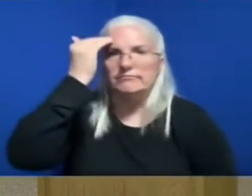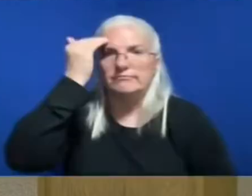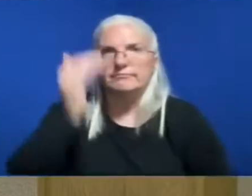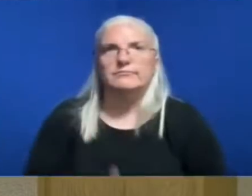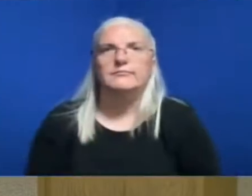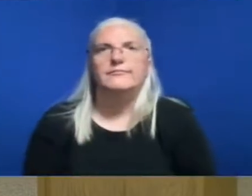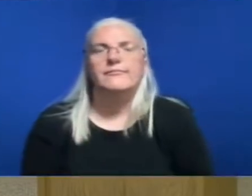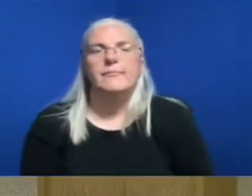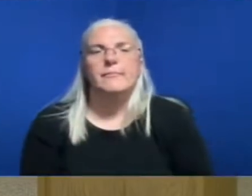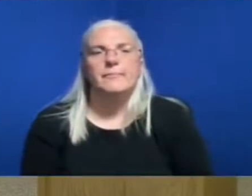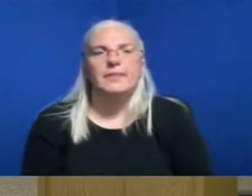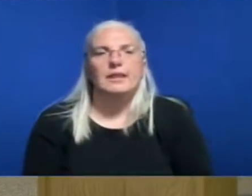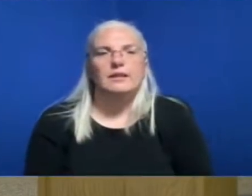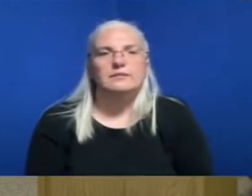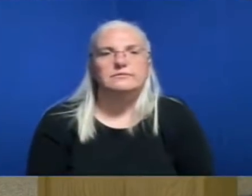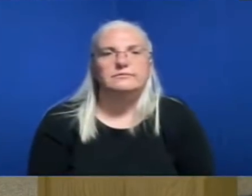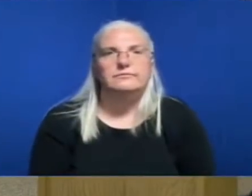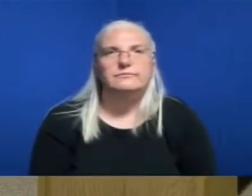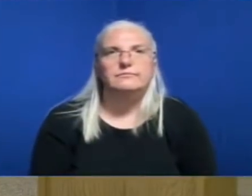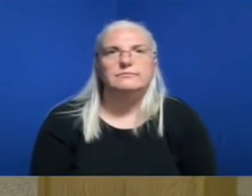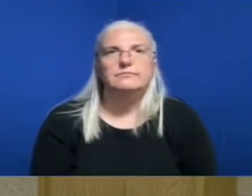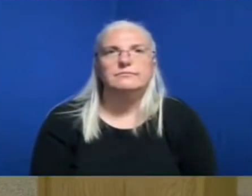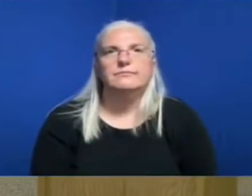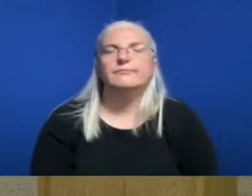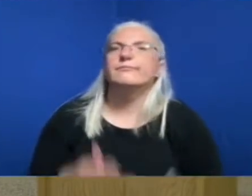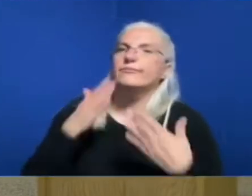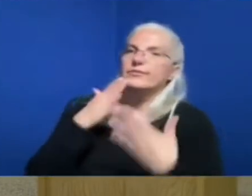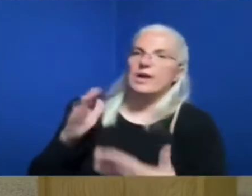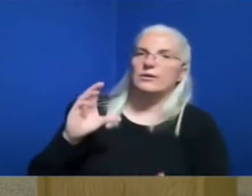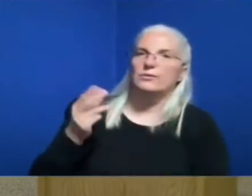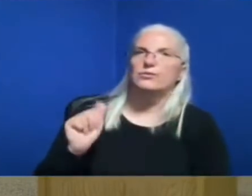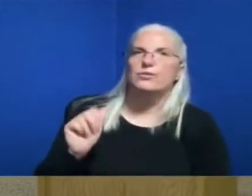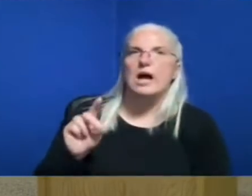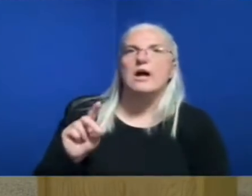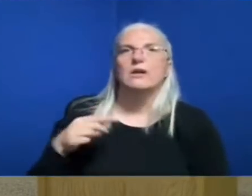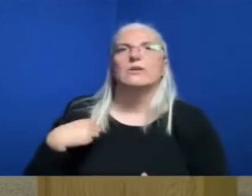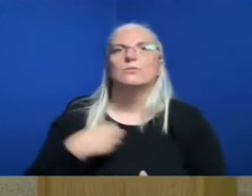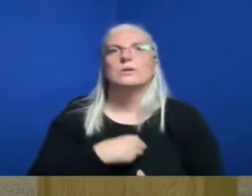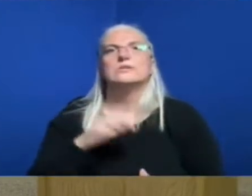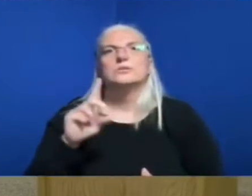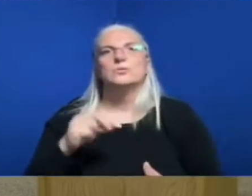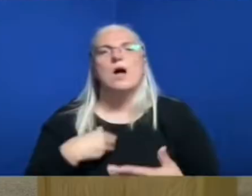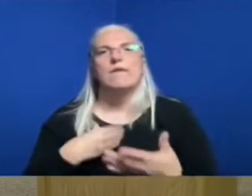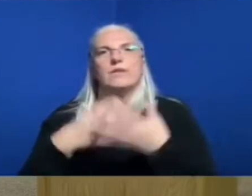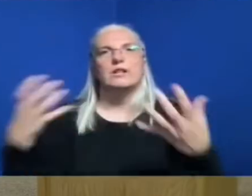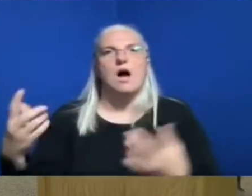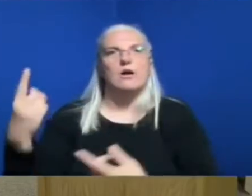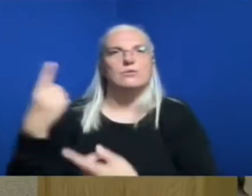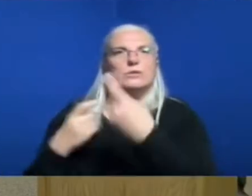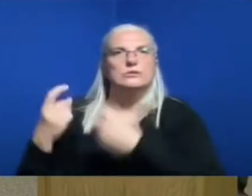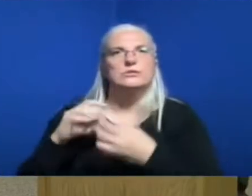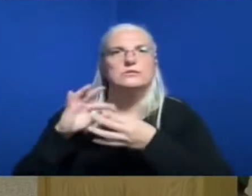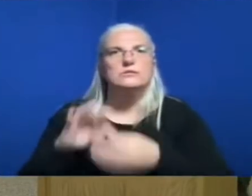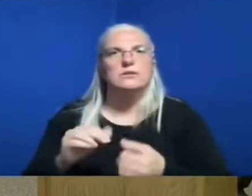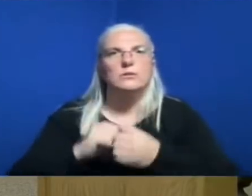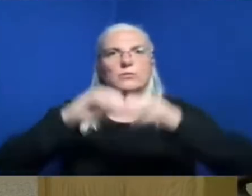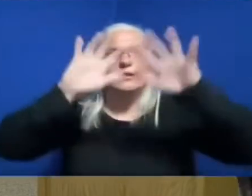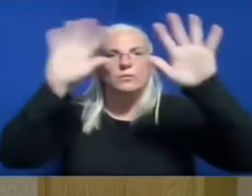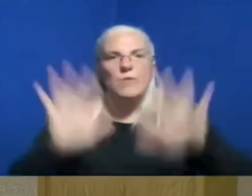Thank you so much for that, Chad. We do have quite a few questions about the weather and the wind, so we brought up the incident meteorologist, Mark.